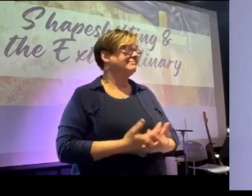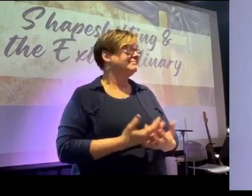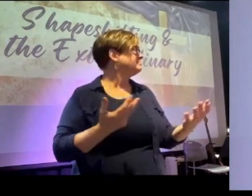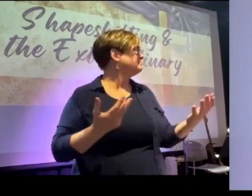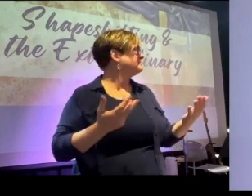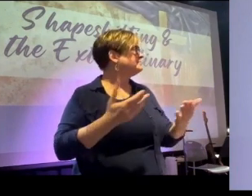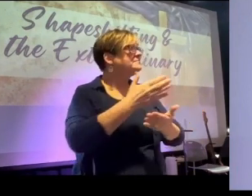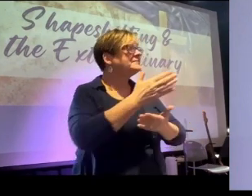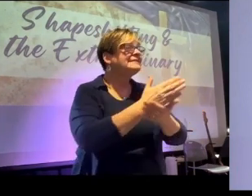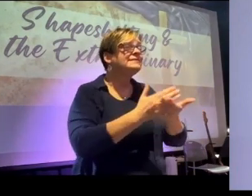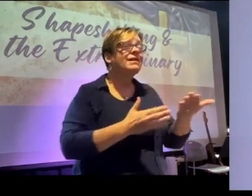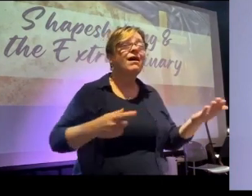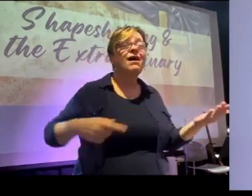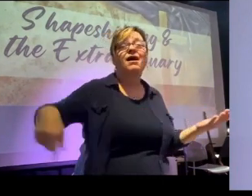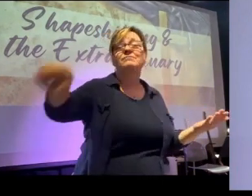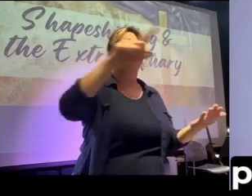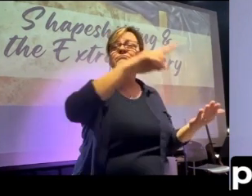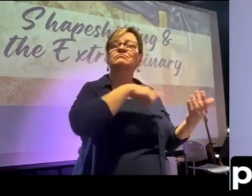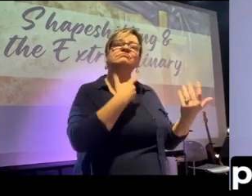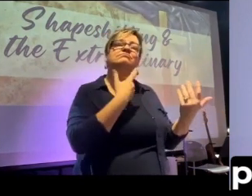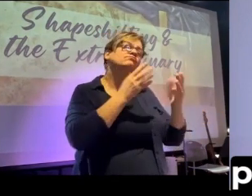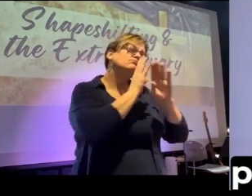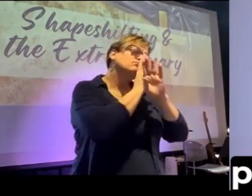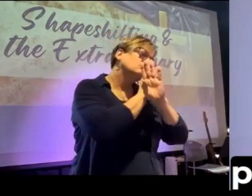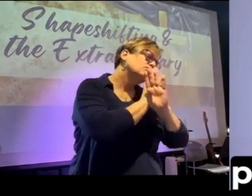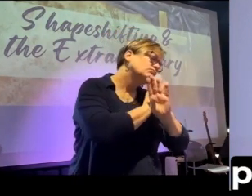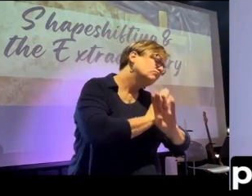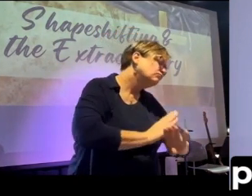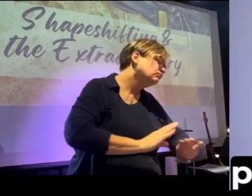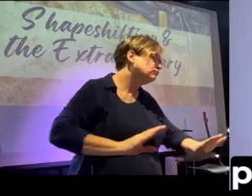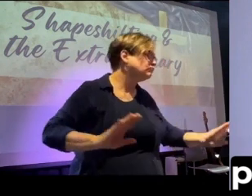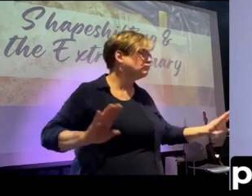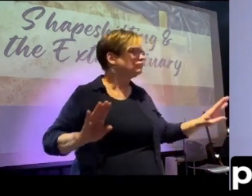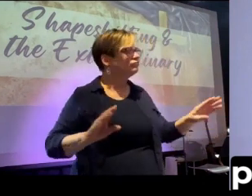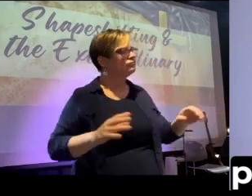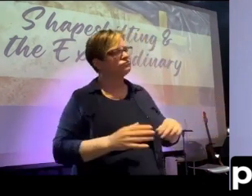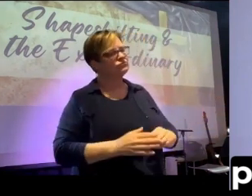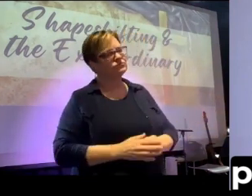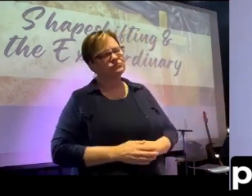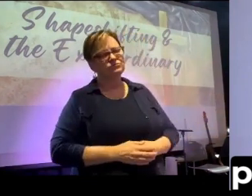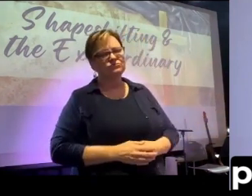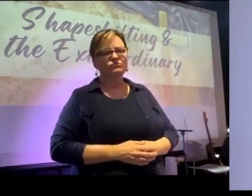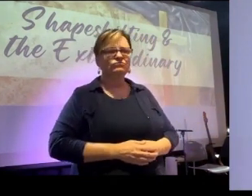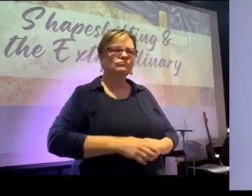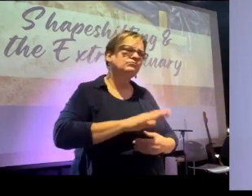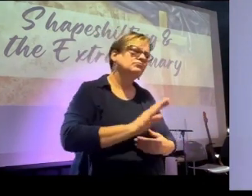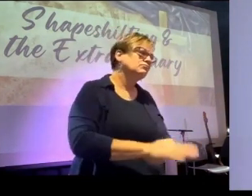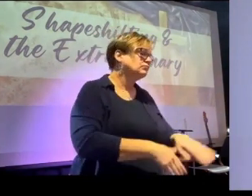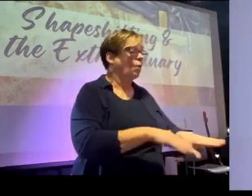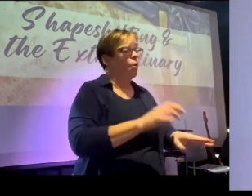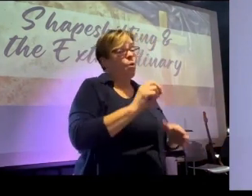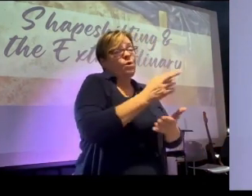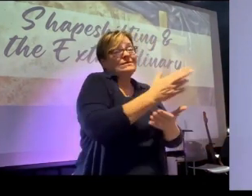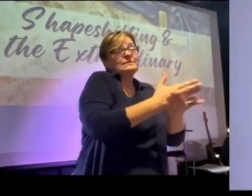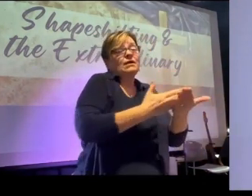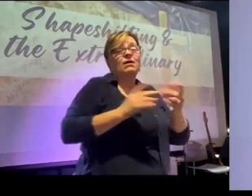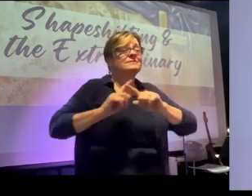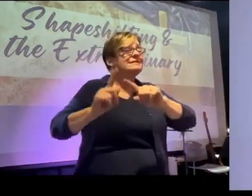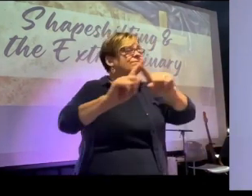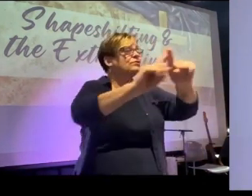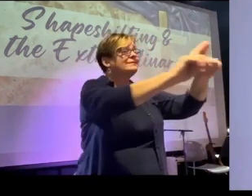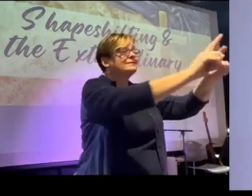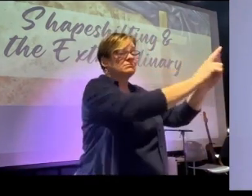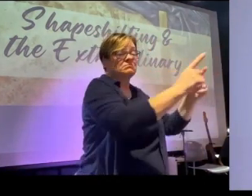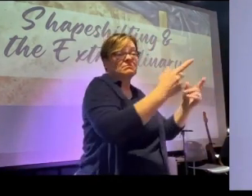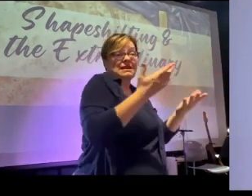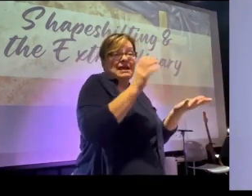on four softly padded paws through the jungle at night, unseen,